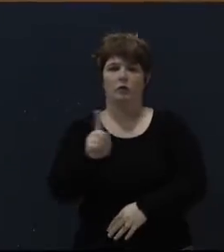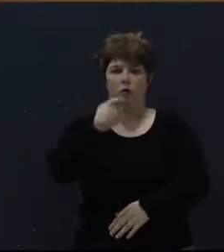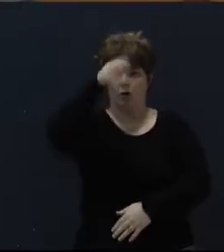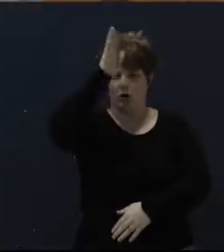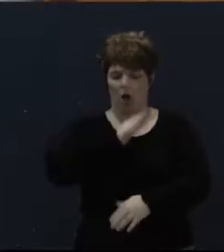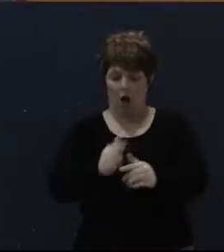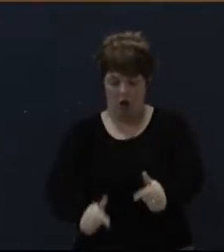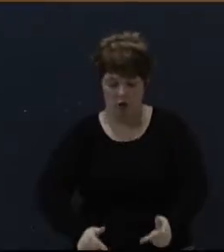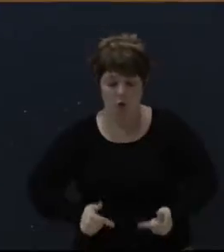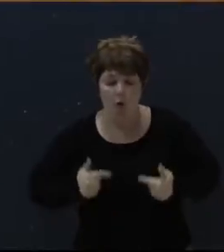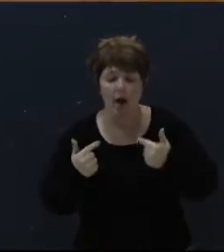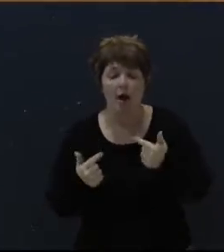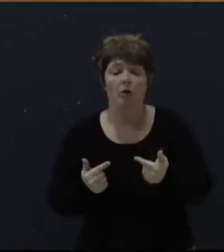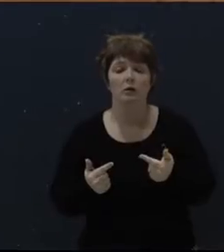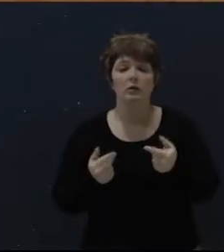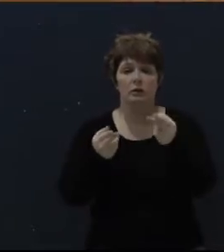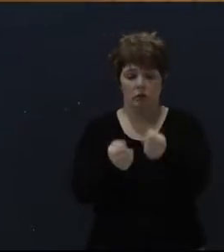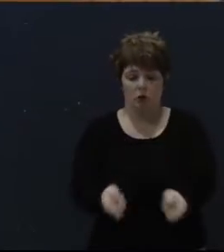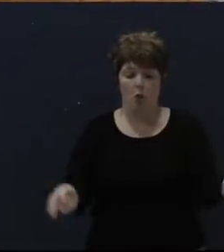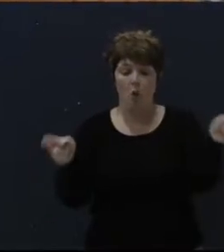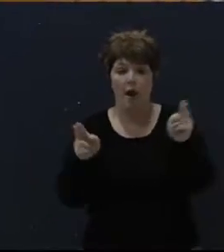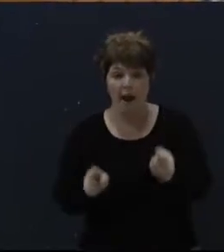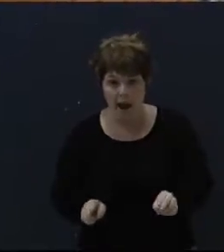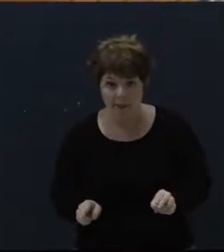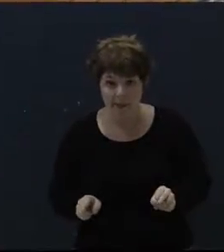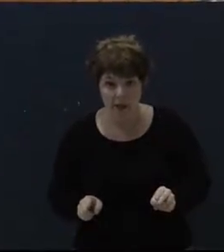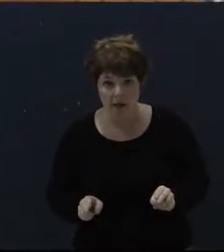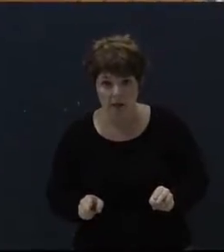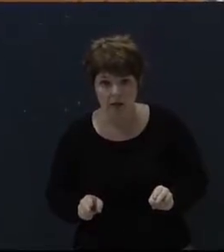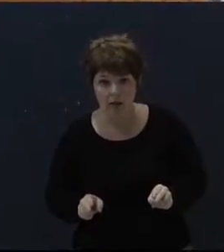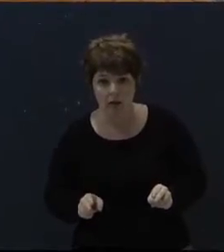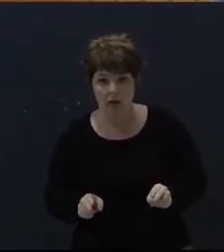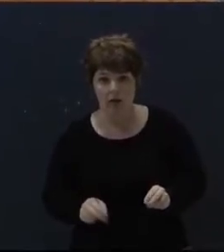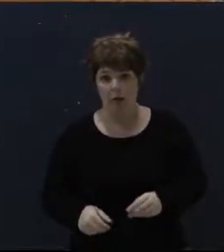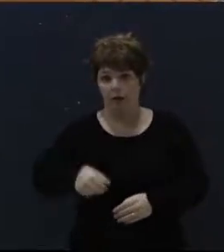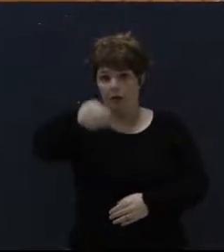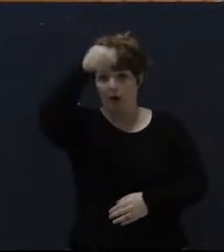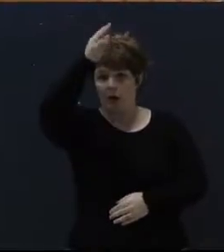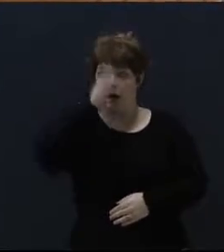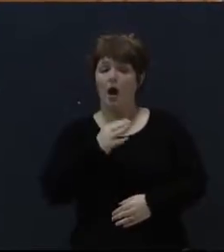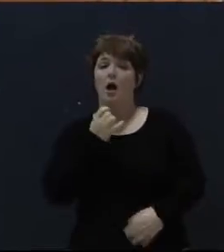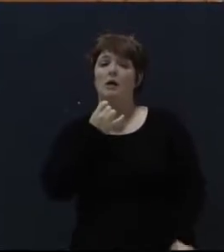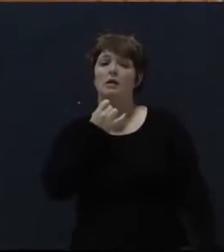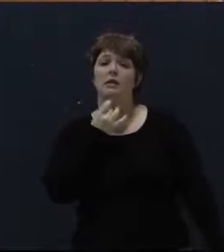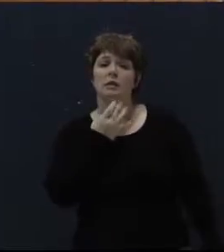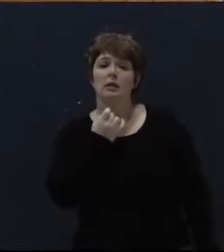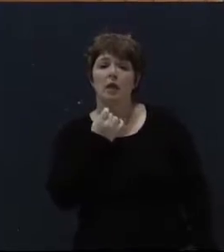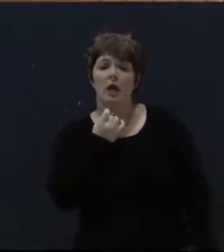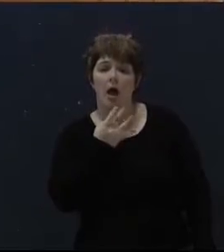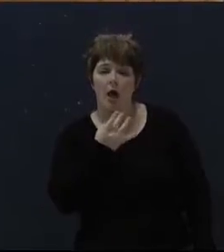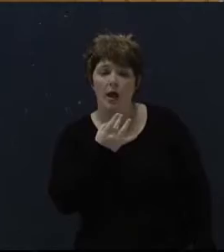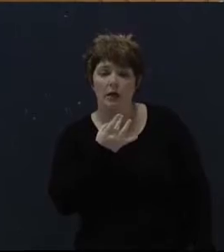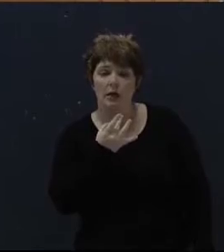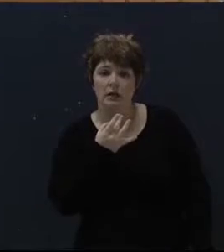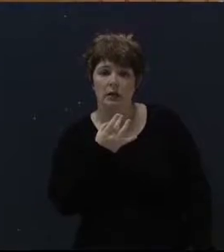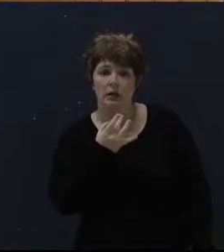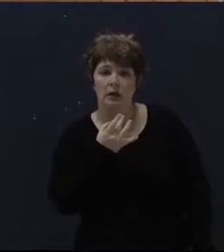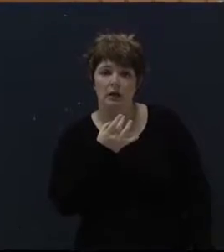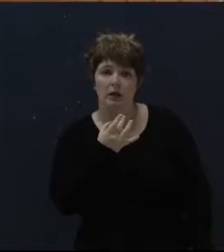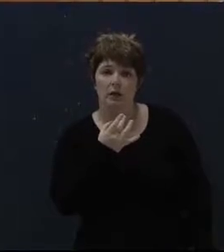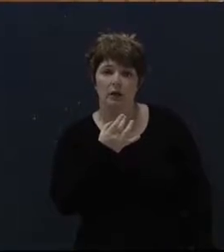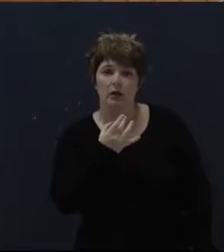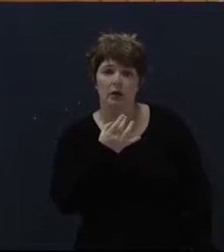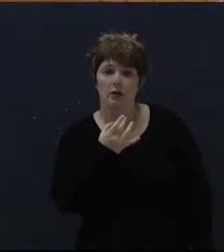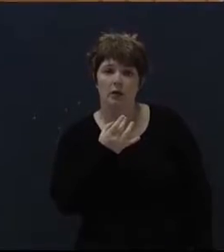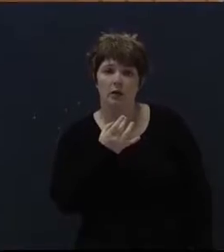Somebody help me. Here's what happened. God's light, the Shekinah glory, would